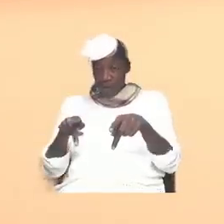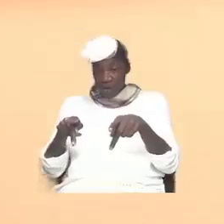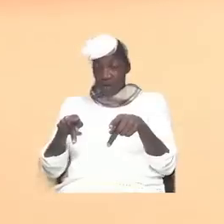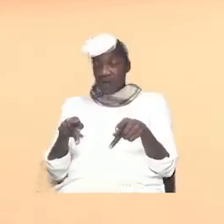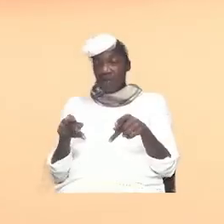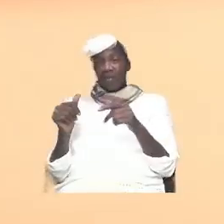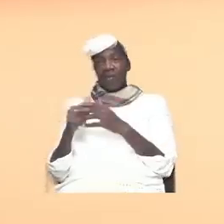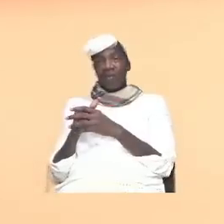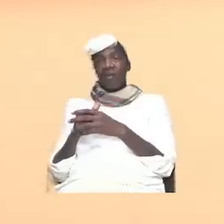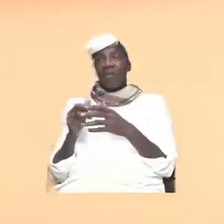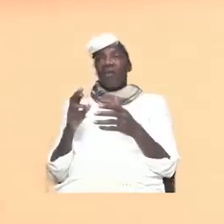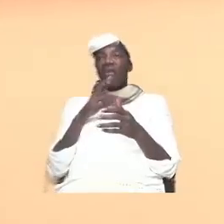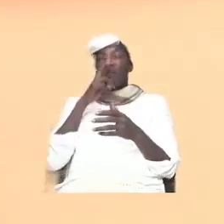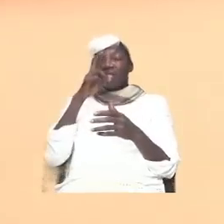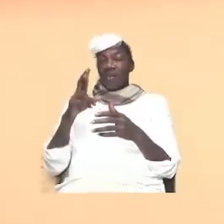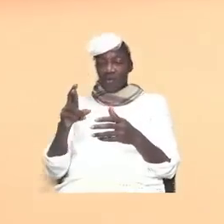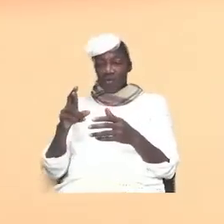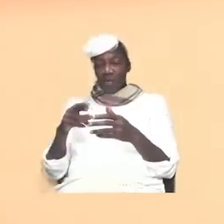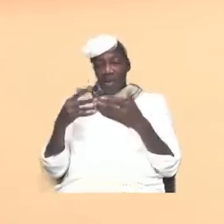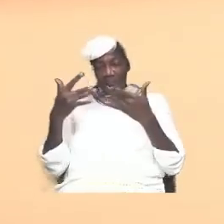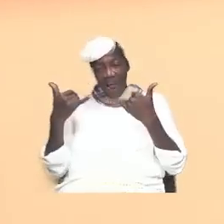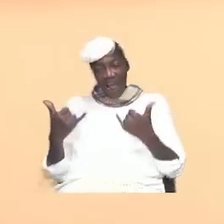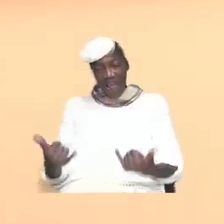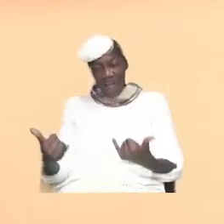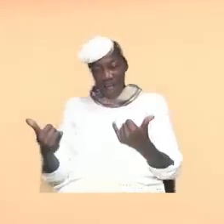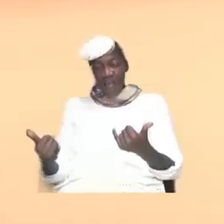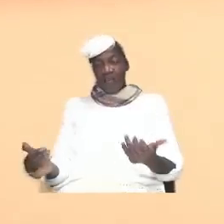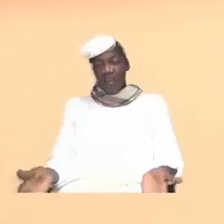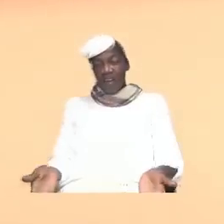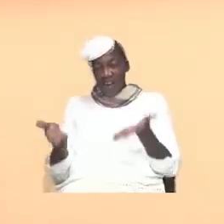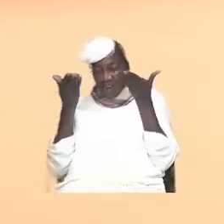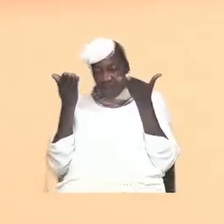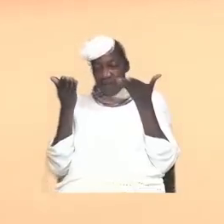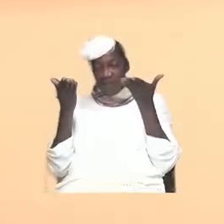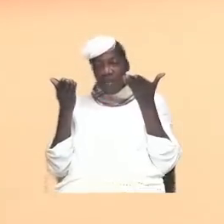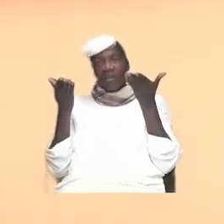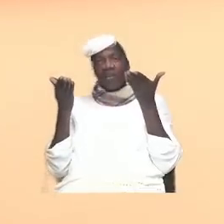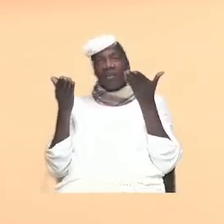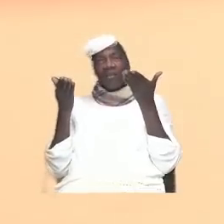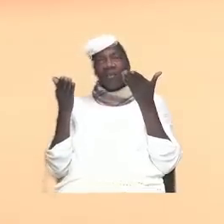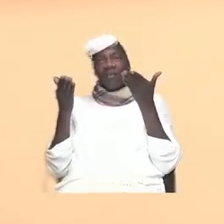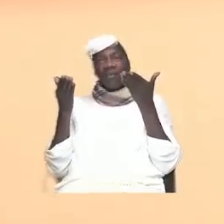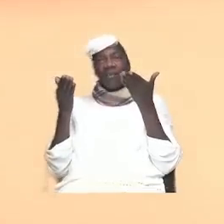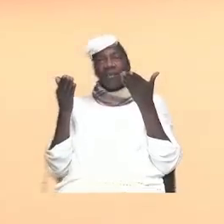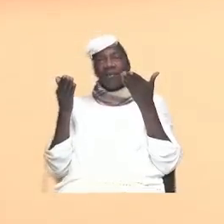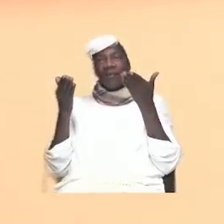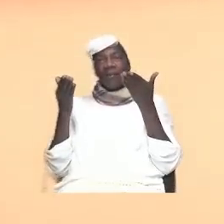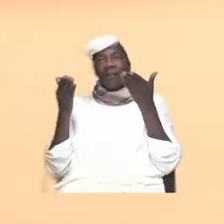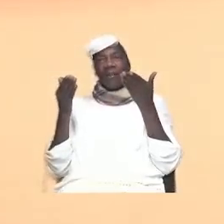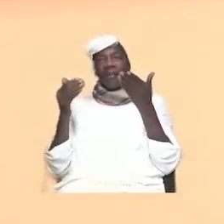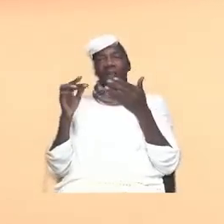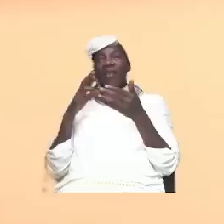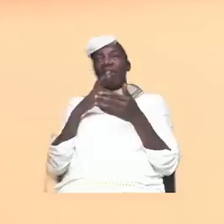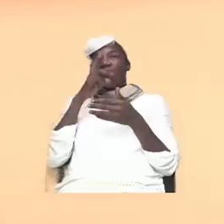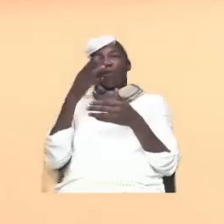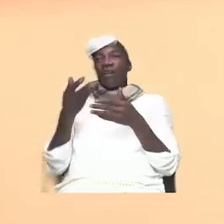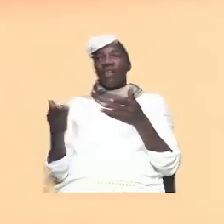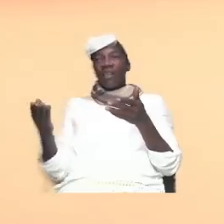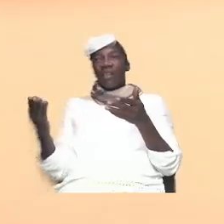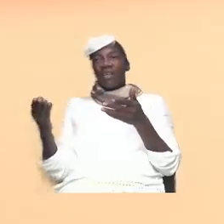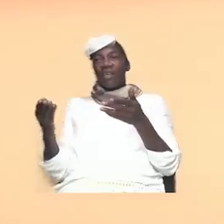they were the real heavy lifters after all. Because it is really the things that are